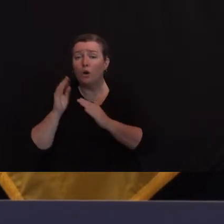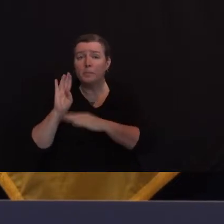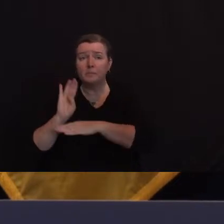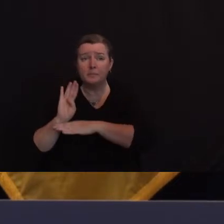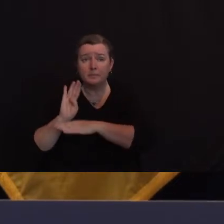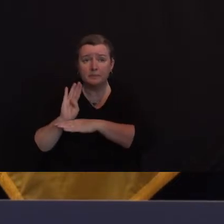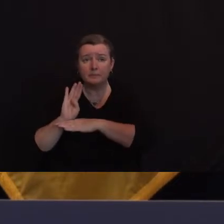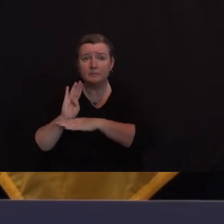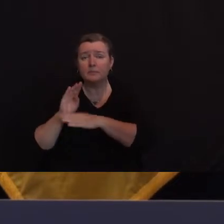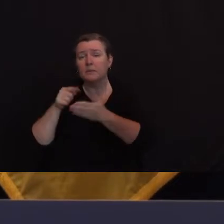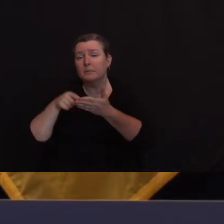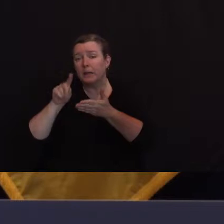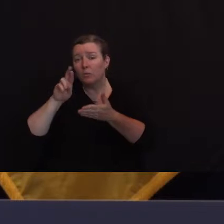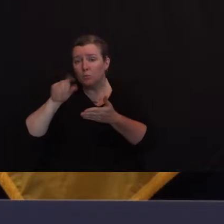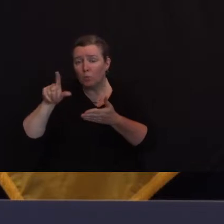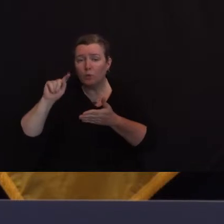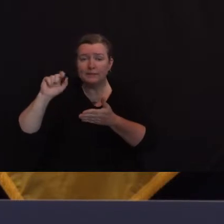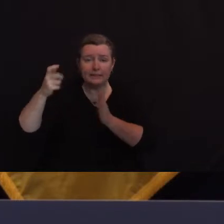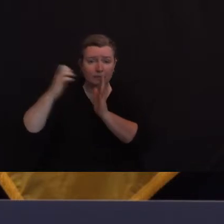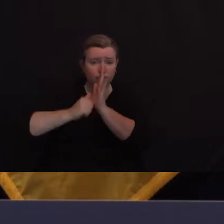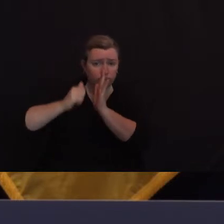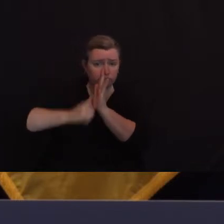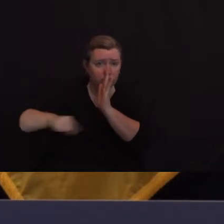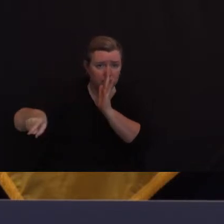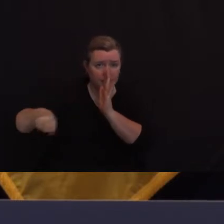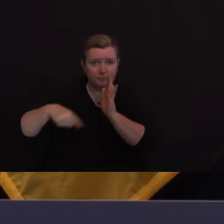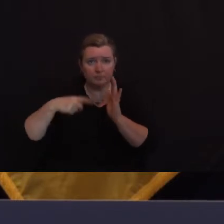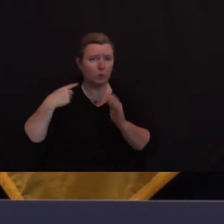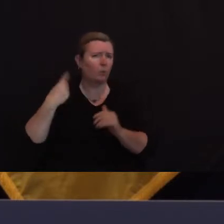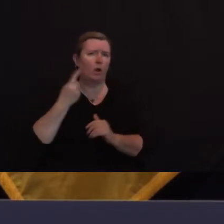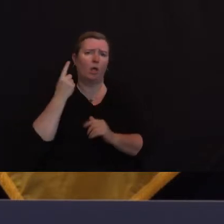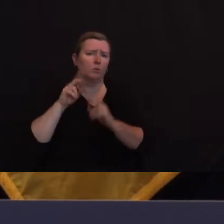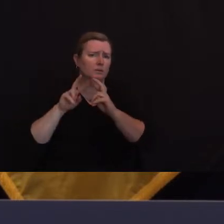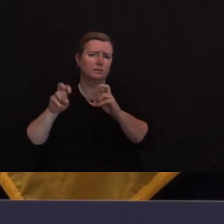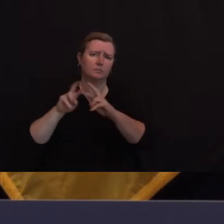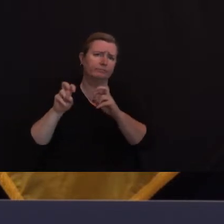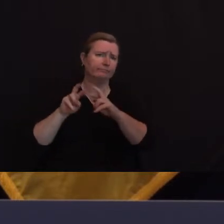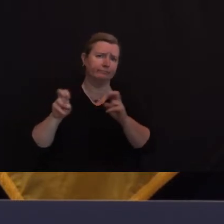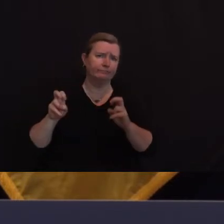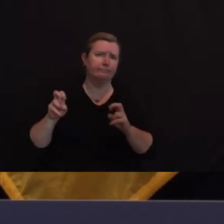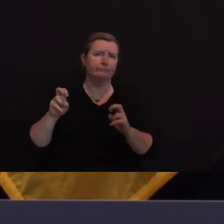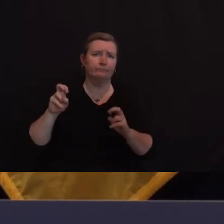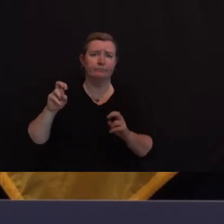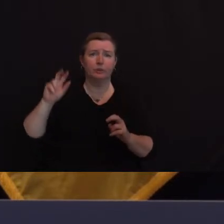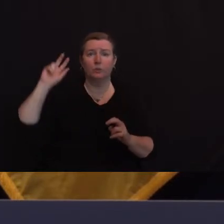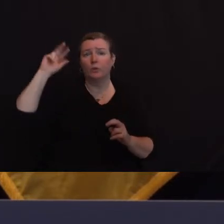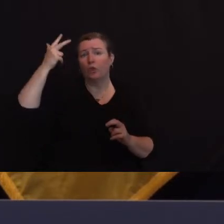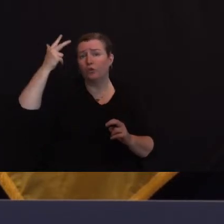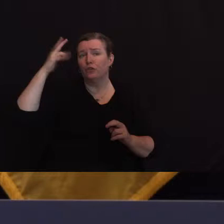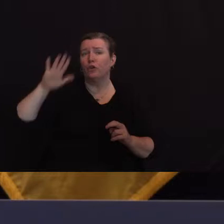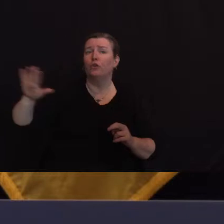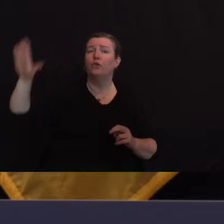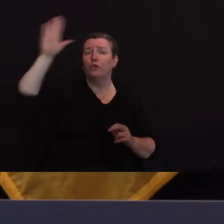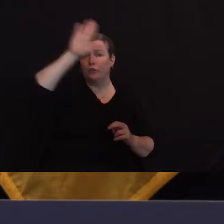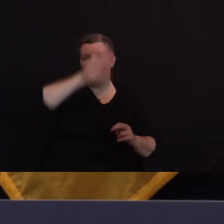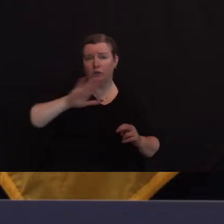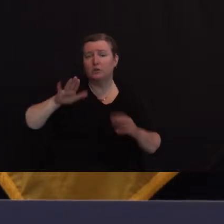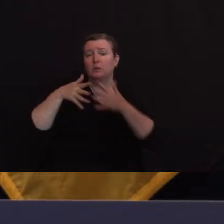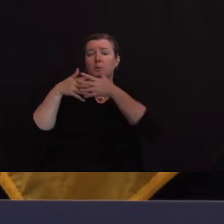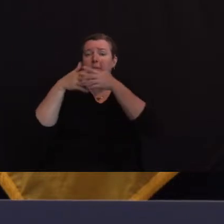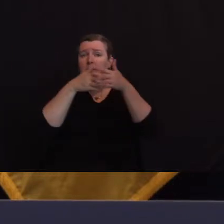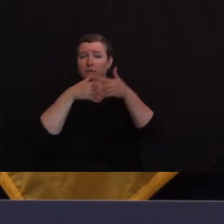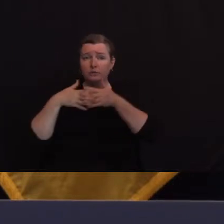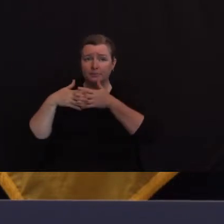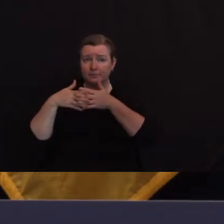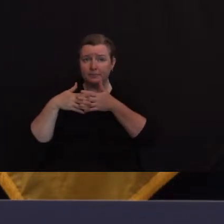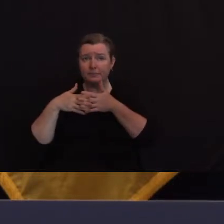we're constantly assessing. You know, we're number 3 in the country since the pandemic, only behind California and New